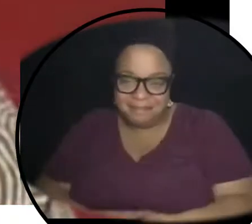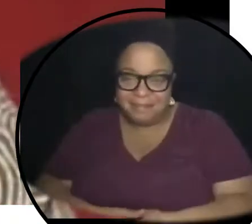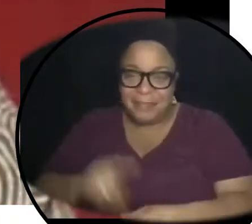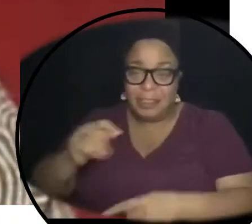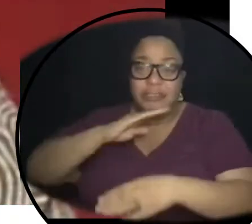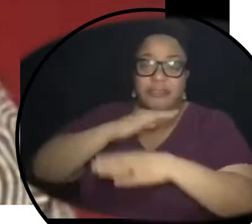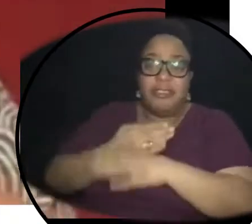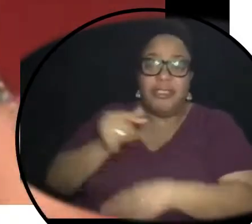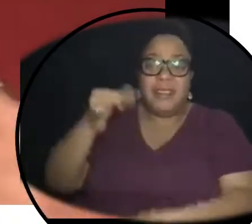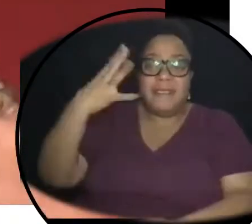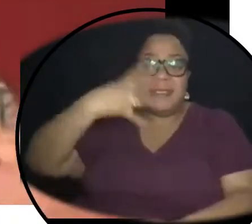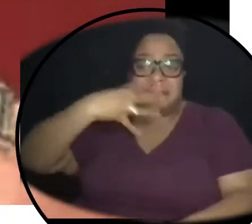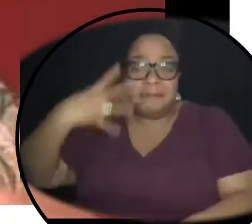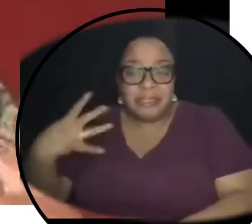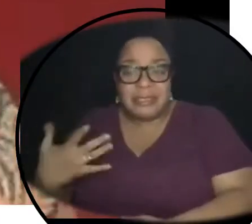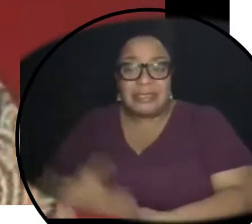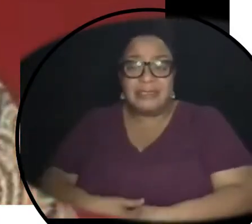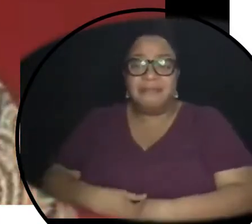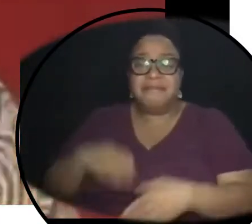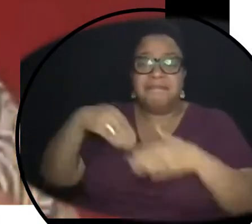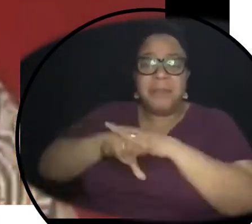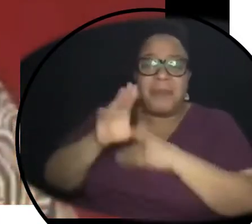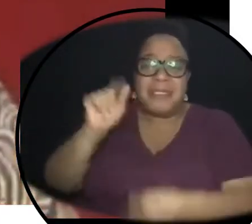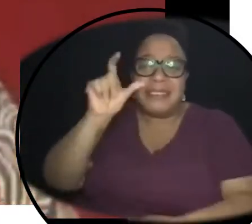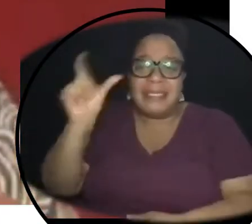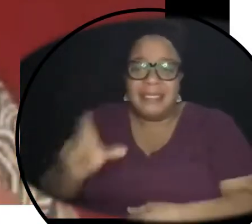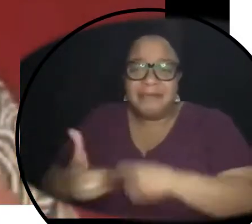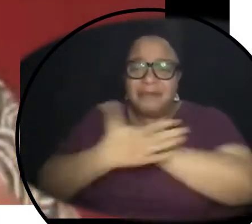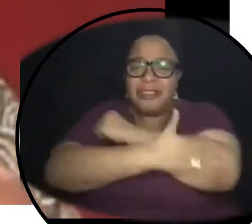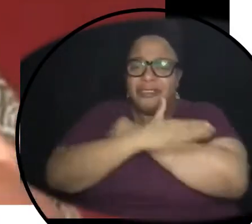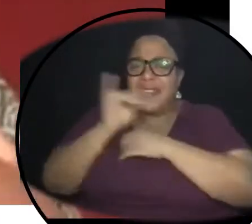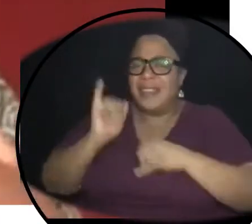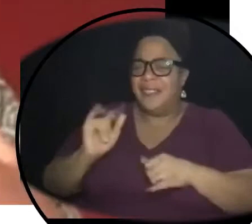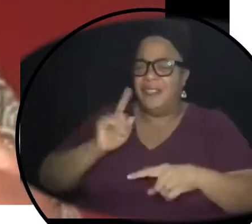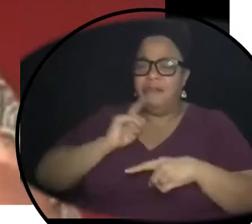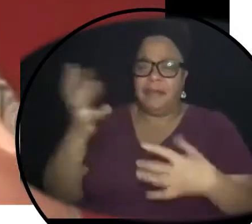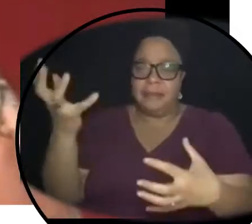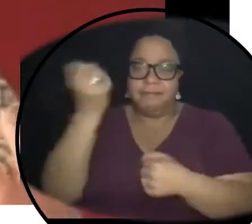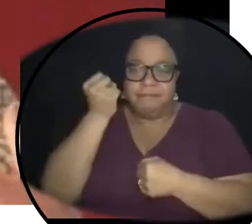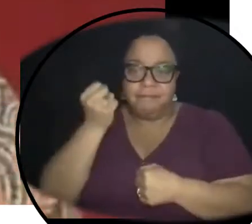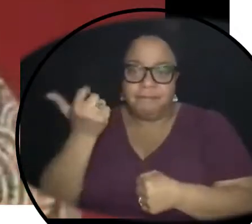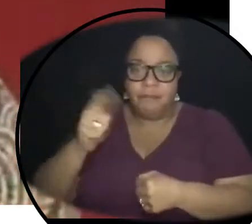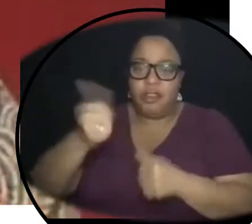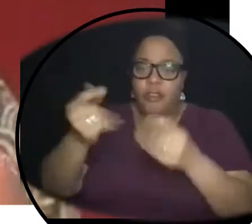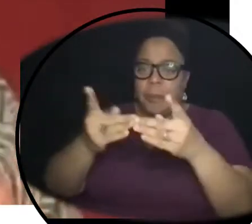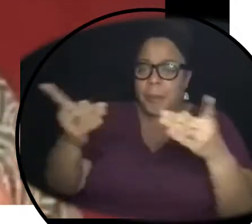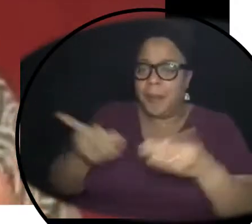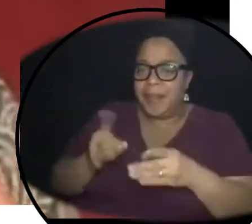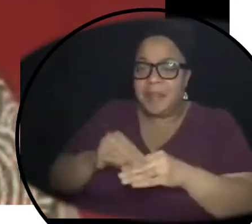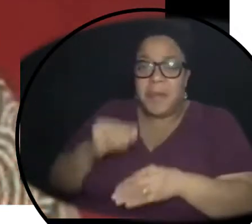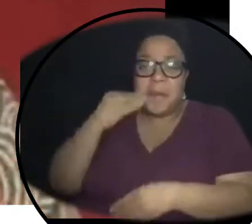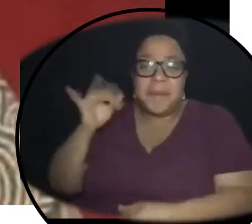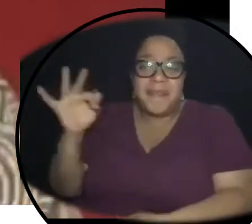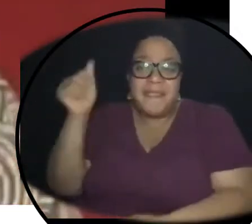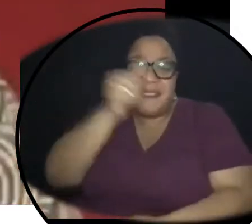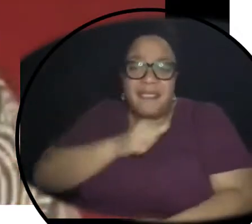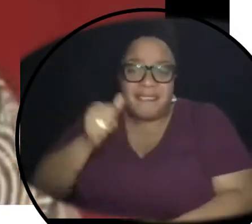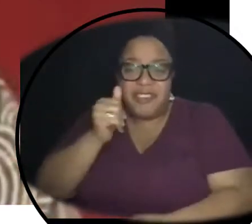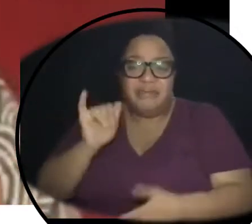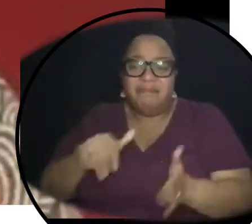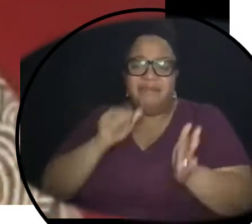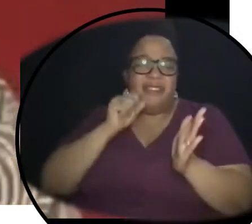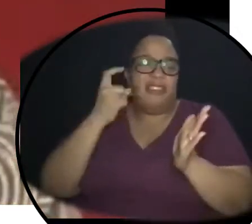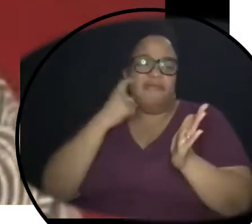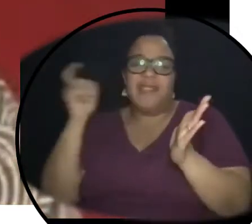and violence. Unlike in the US, where people born in the country become automatically